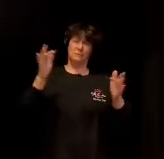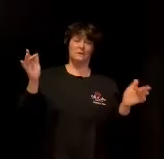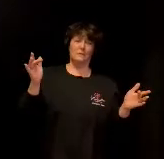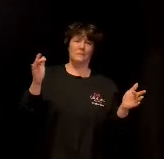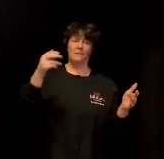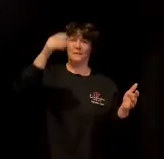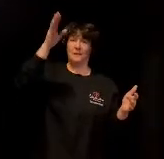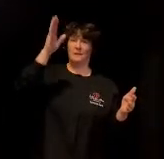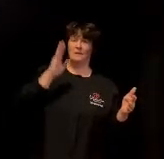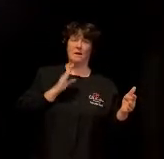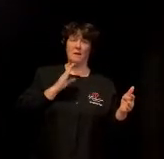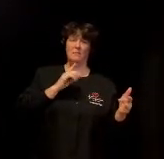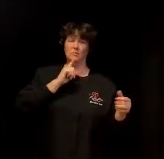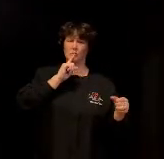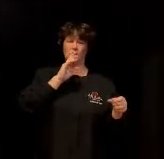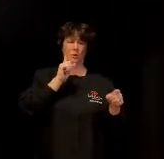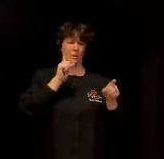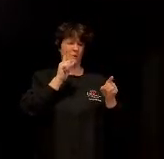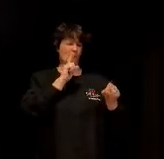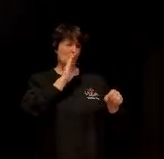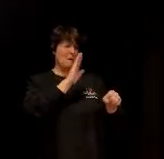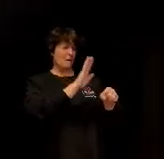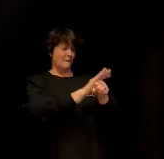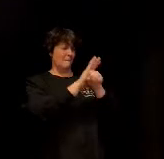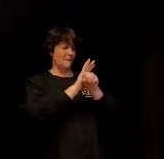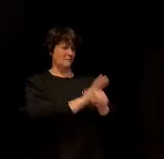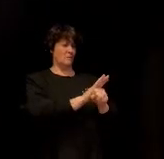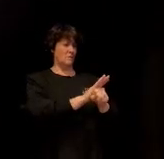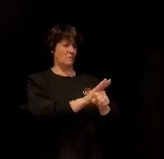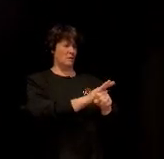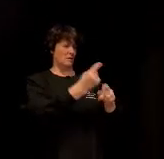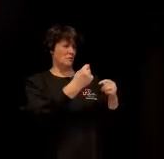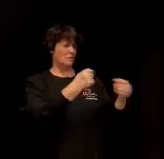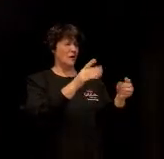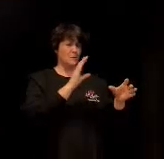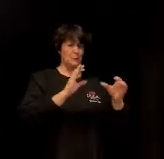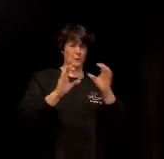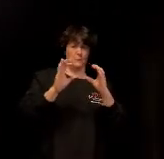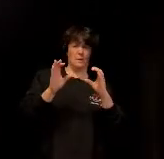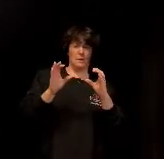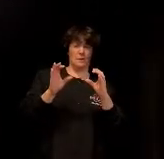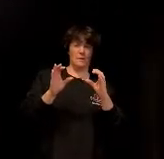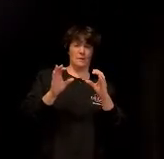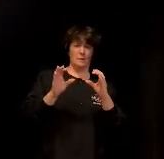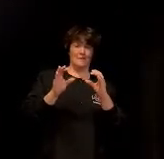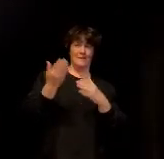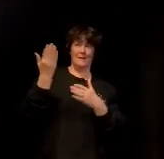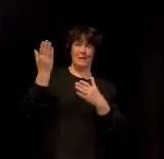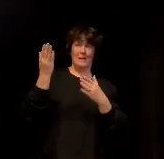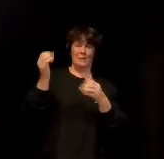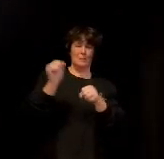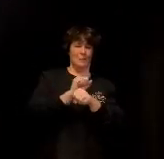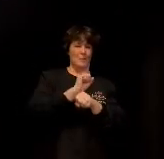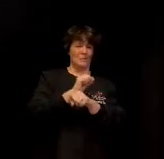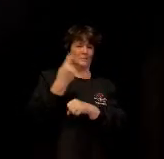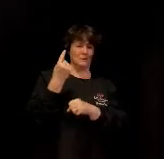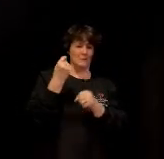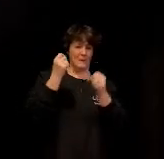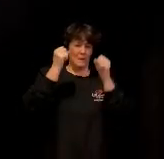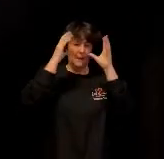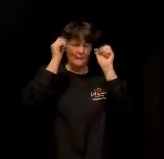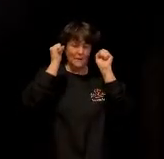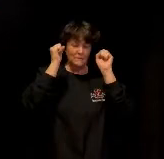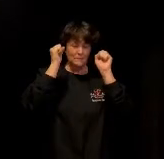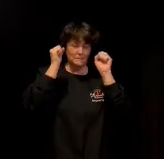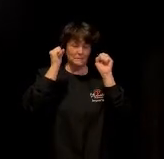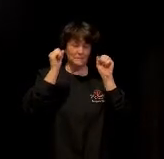so committed to try to communicate with us, he does something amazing. I want you to see this.